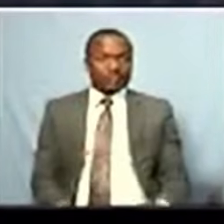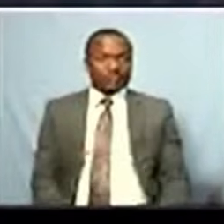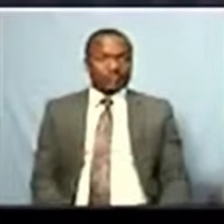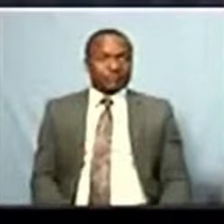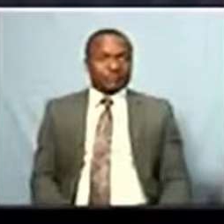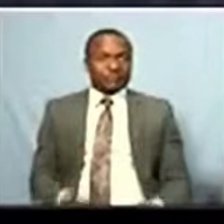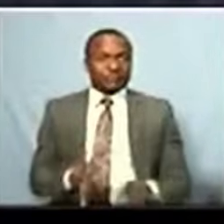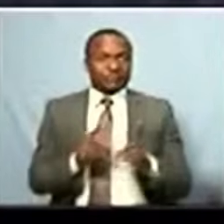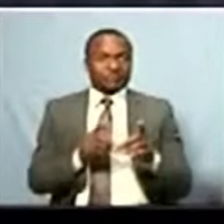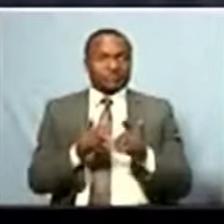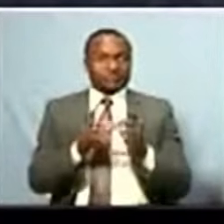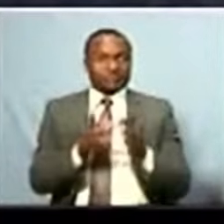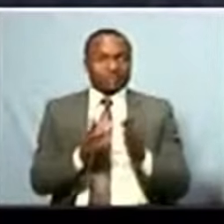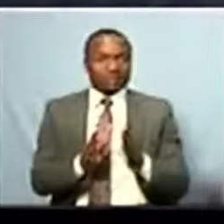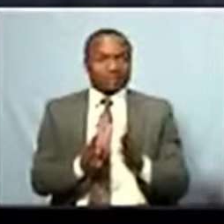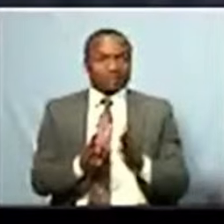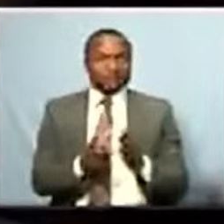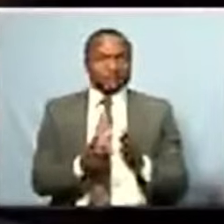Director.